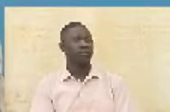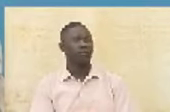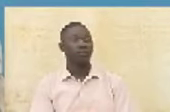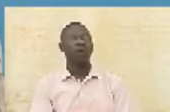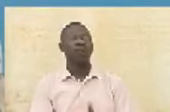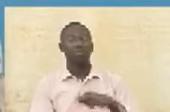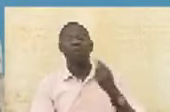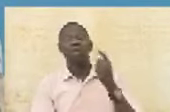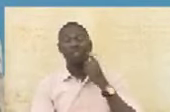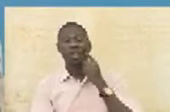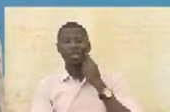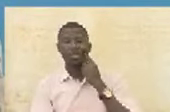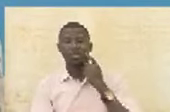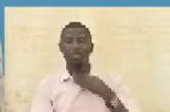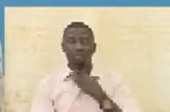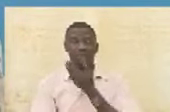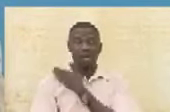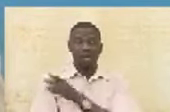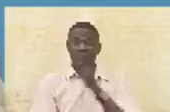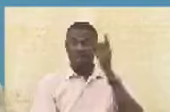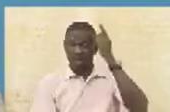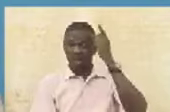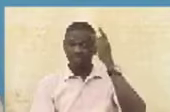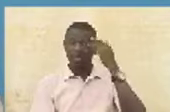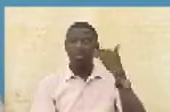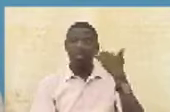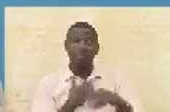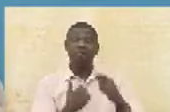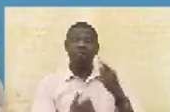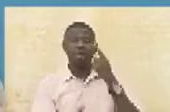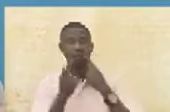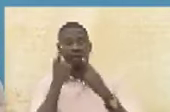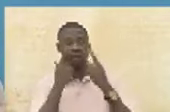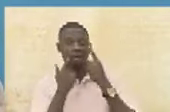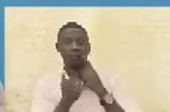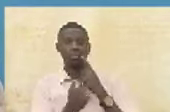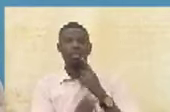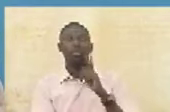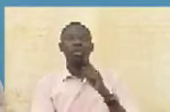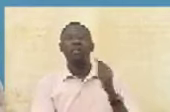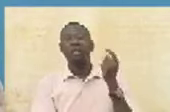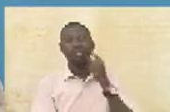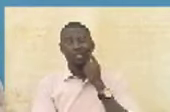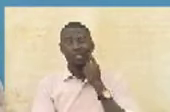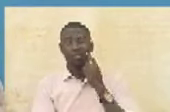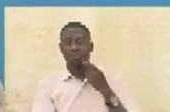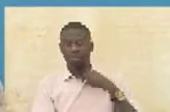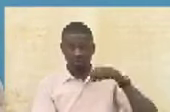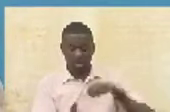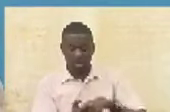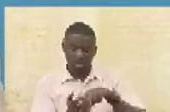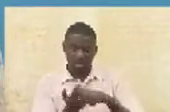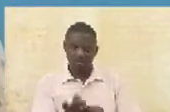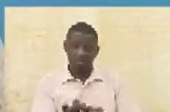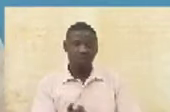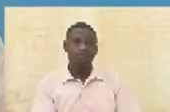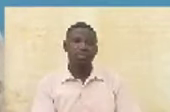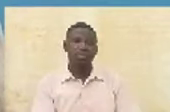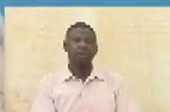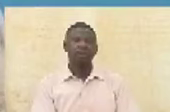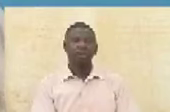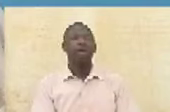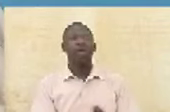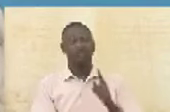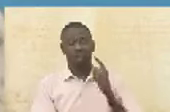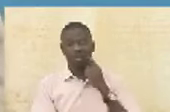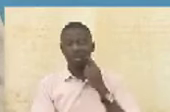from the day I left that place, I didn't cry. But the day we were breaking these groundnuts,